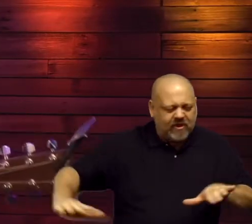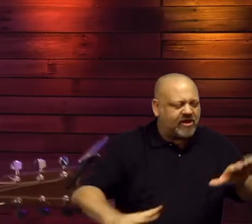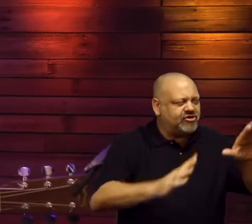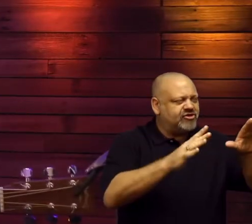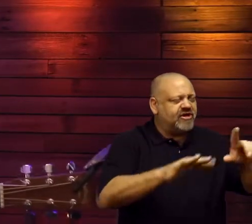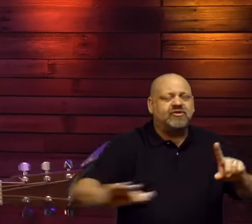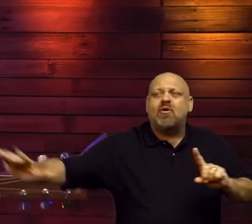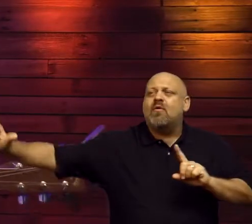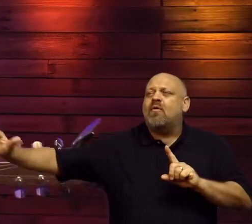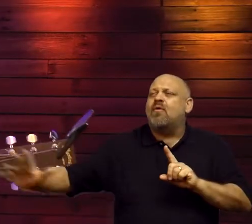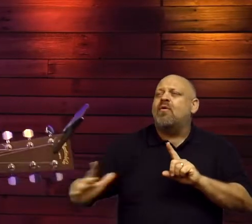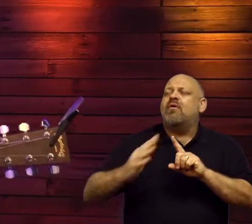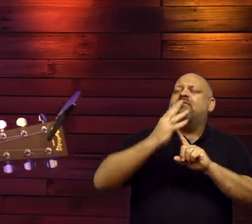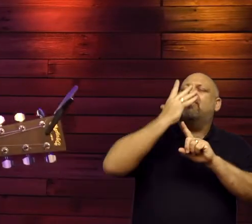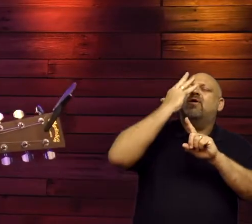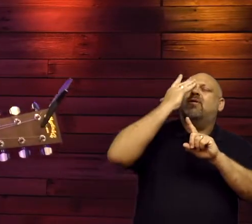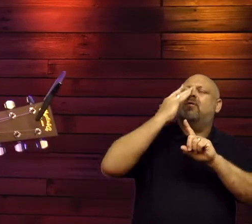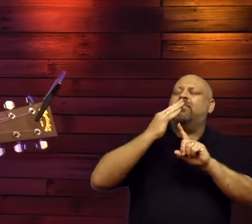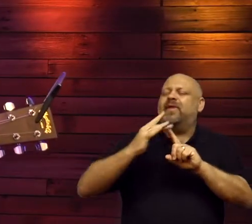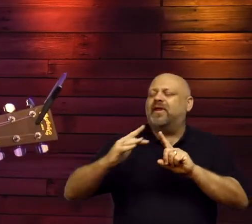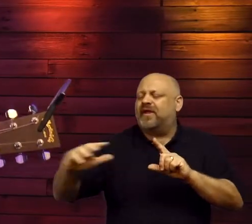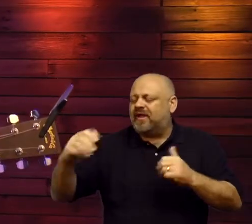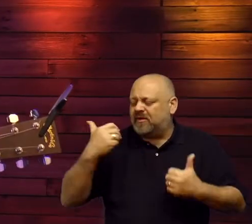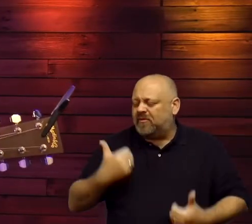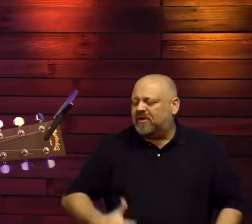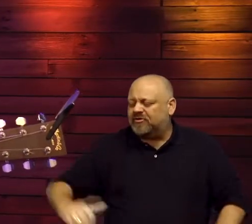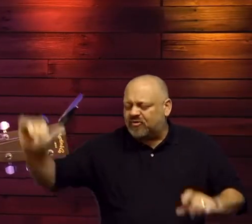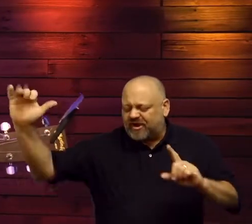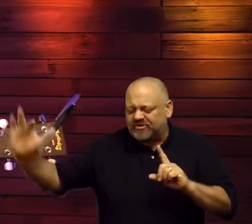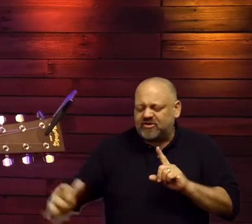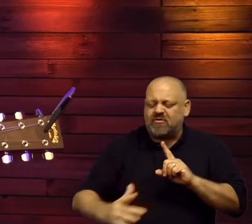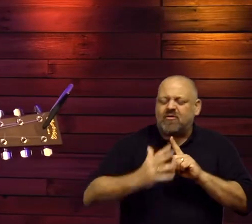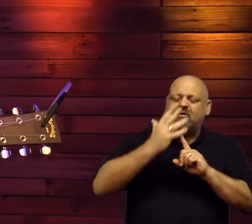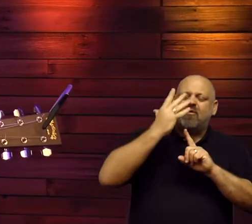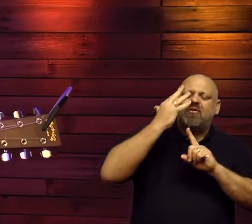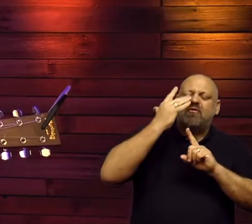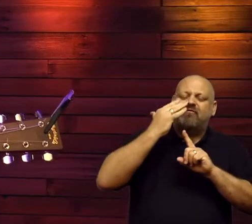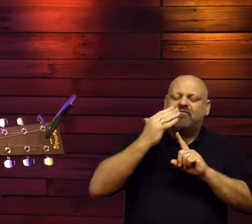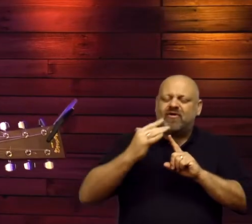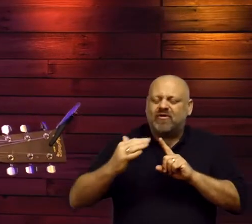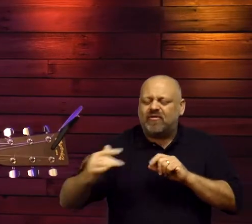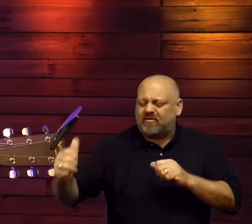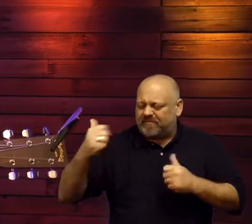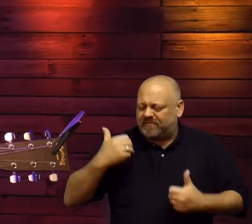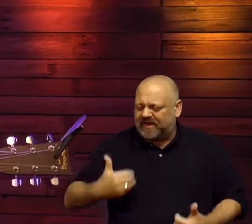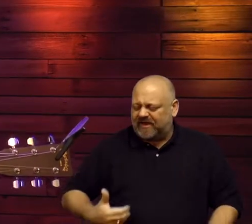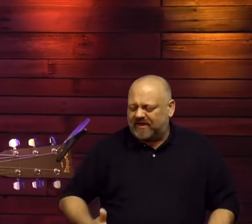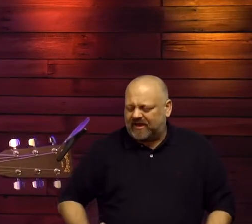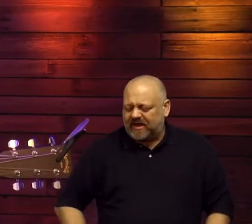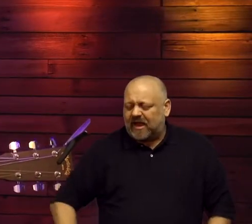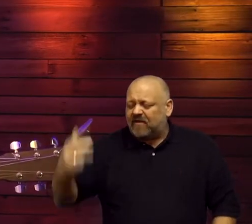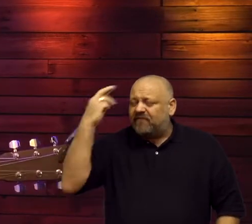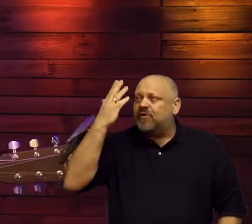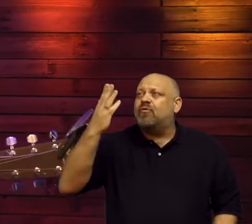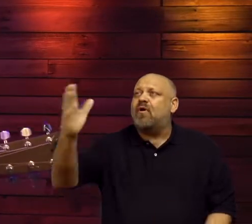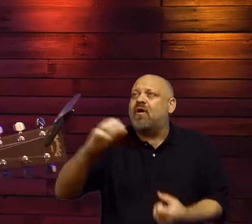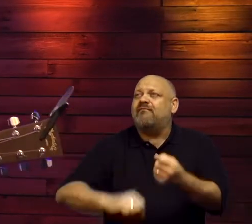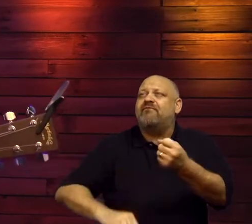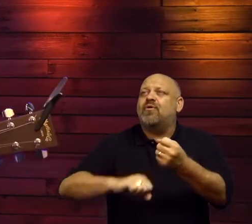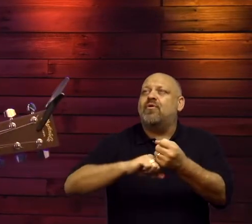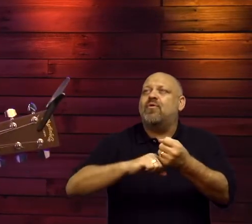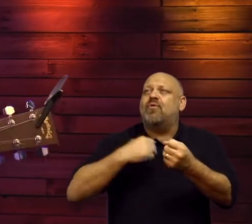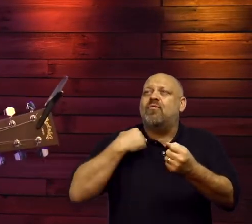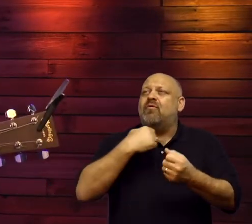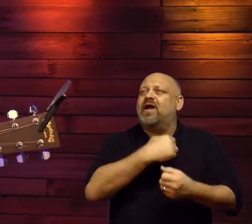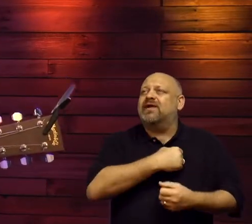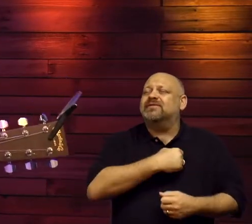wave, it crashes over me, crashes over me. You